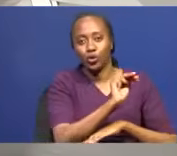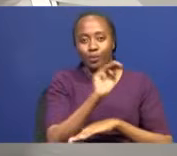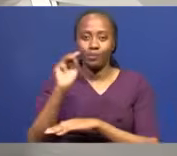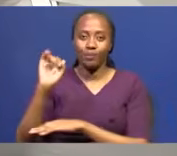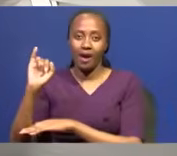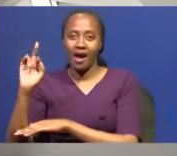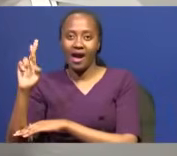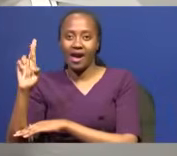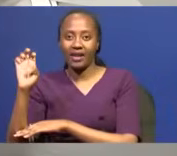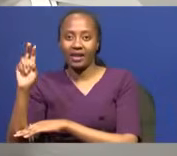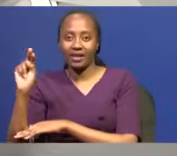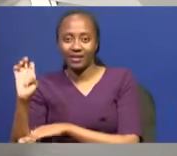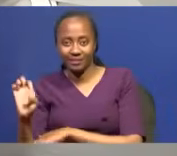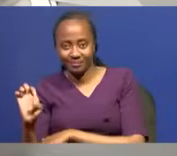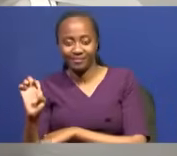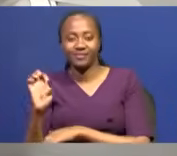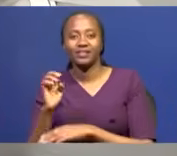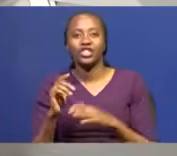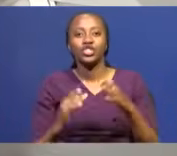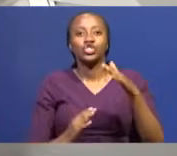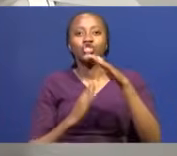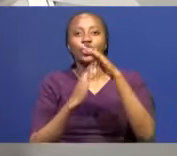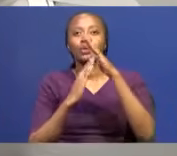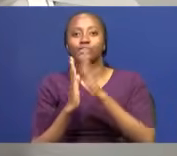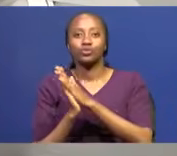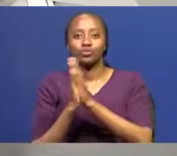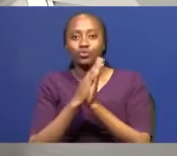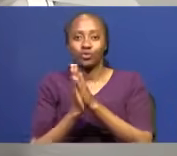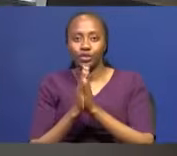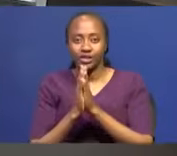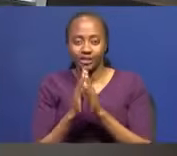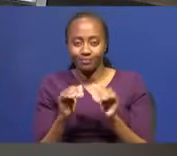am Muchuma Odim. Top in this live broadcast.